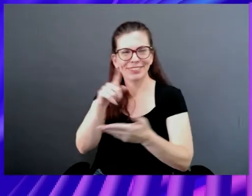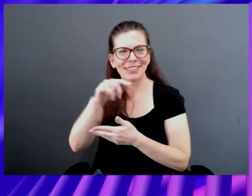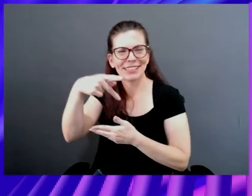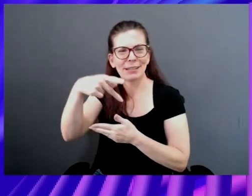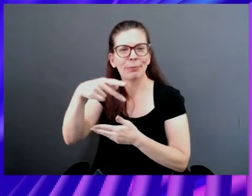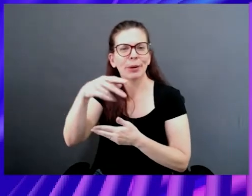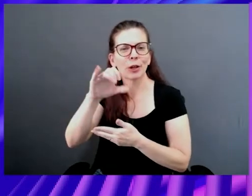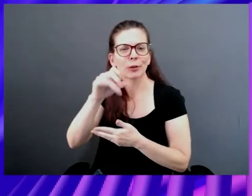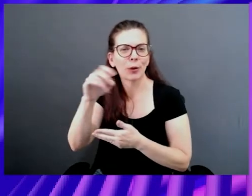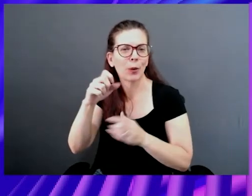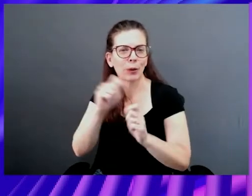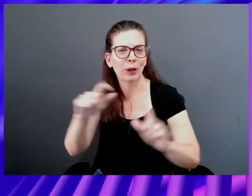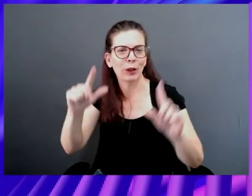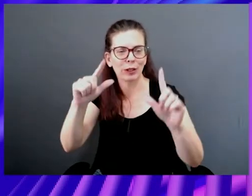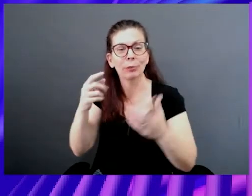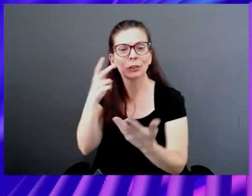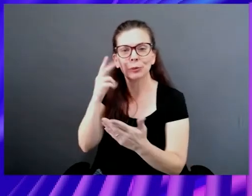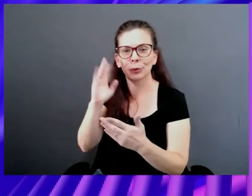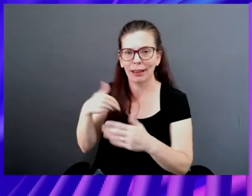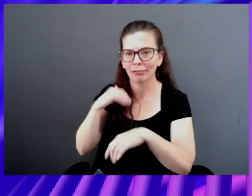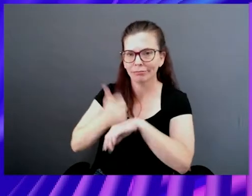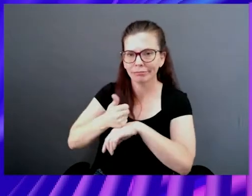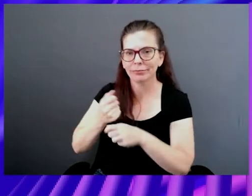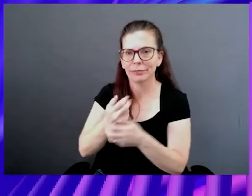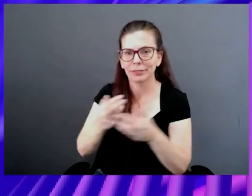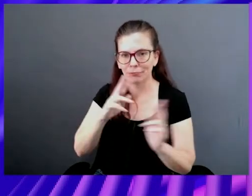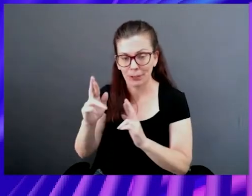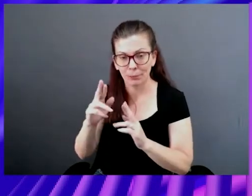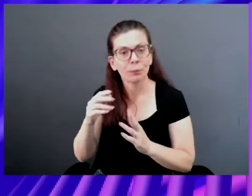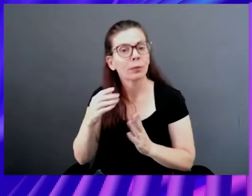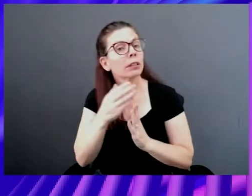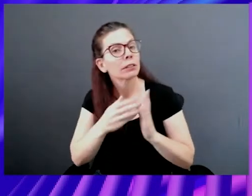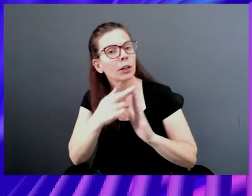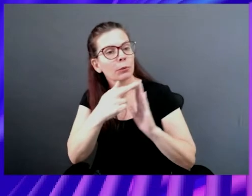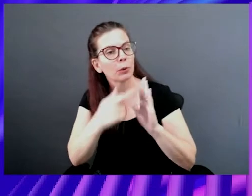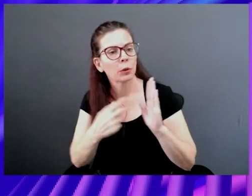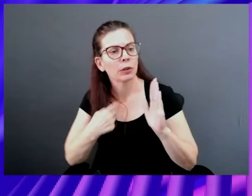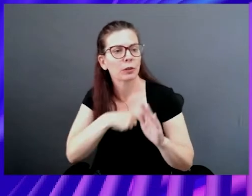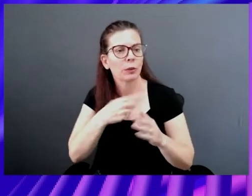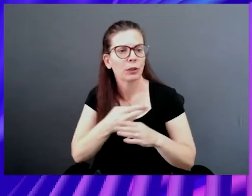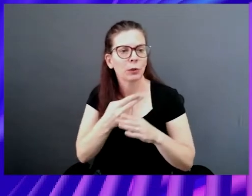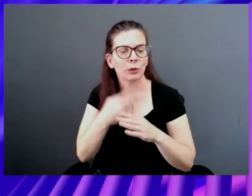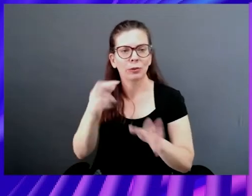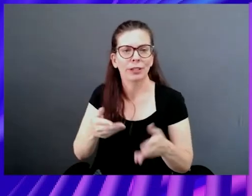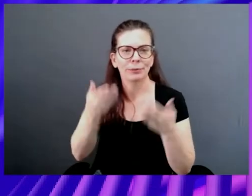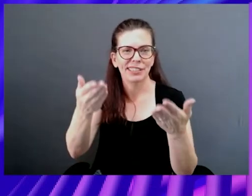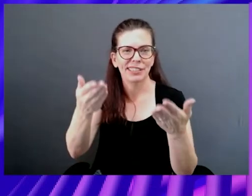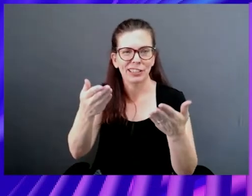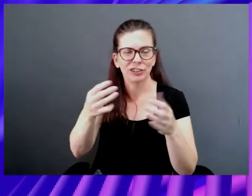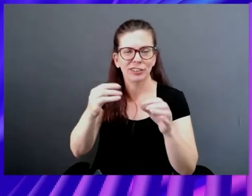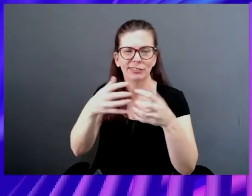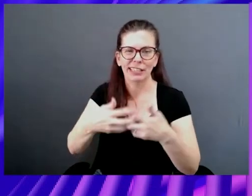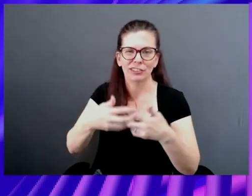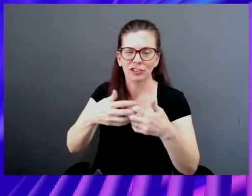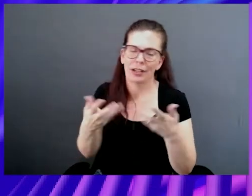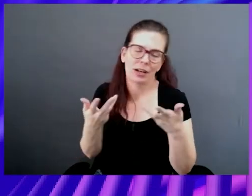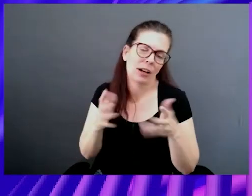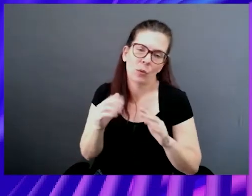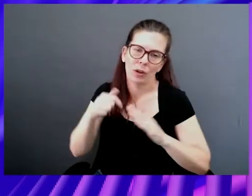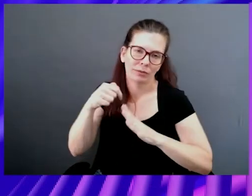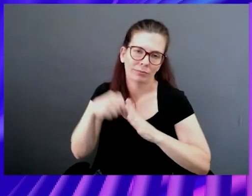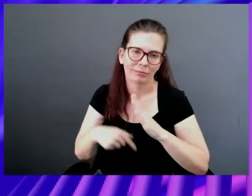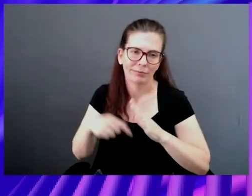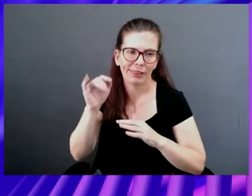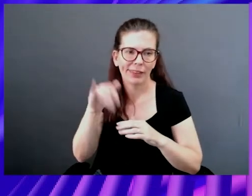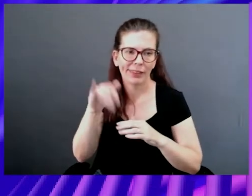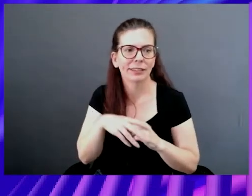You have all those customizations there. This is some of the rules that we use for the recommendation engine. I don't want to get too much into that, but that's